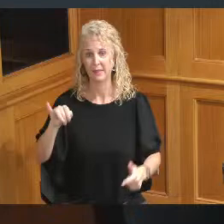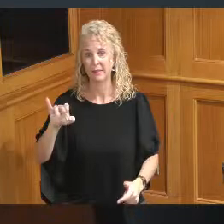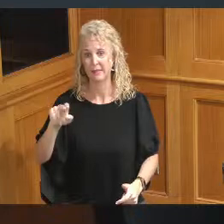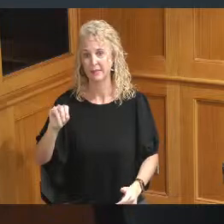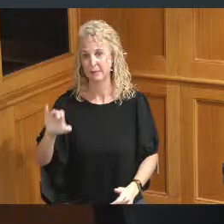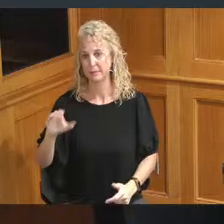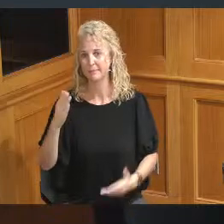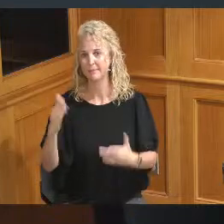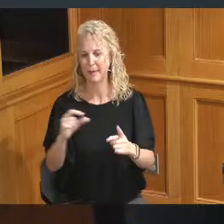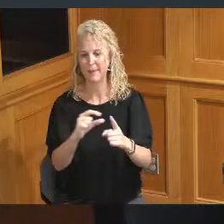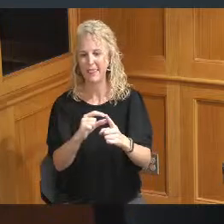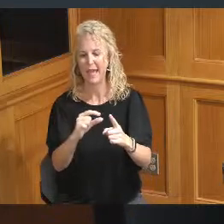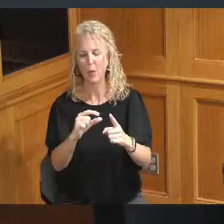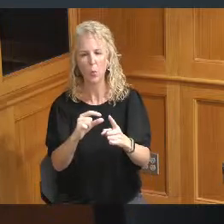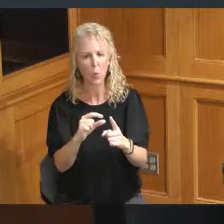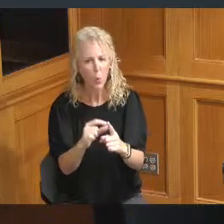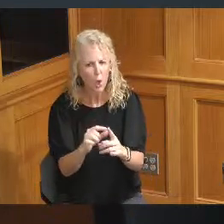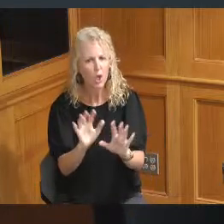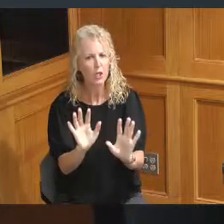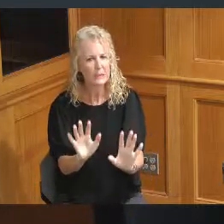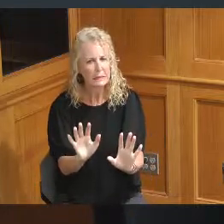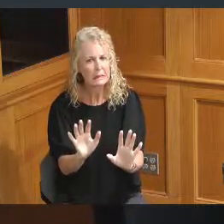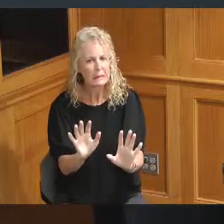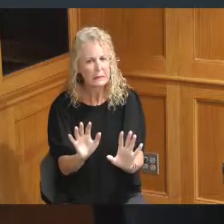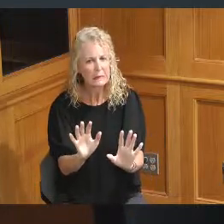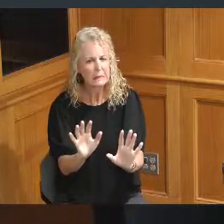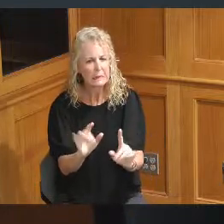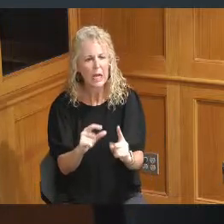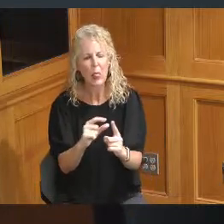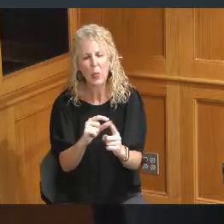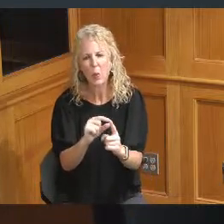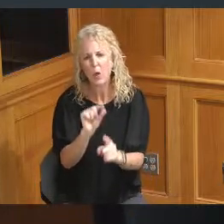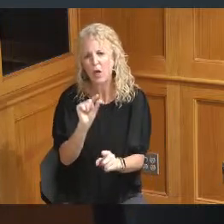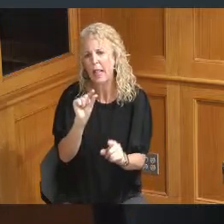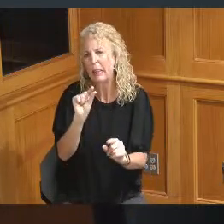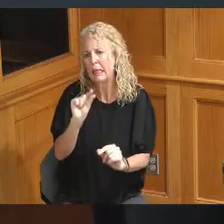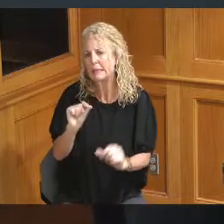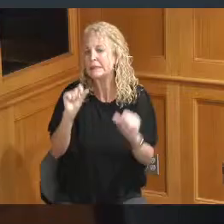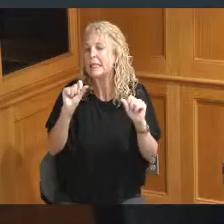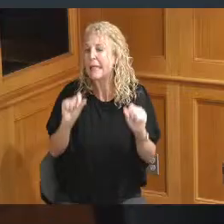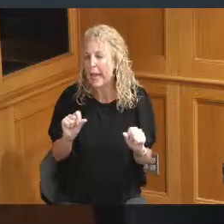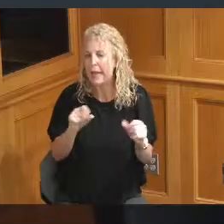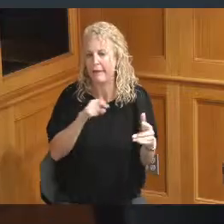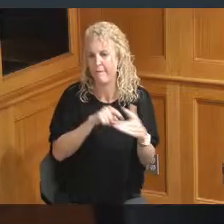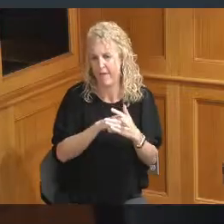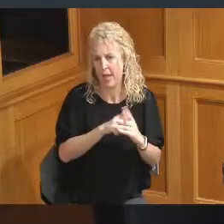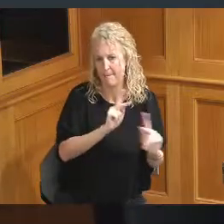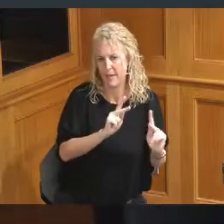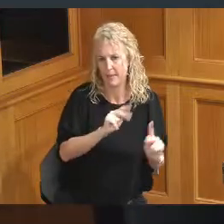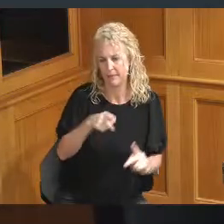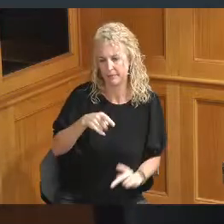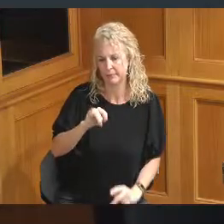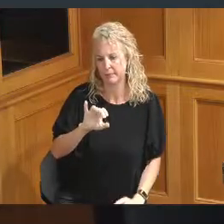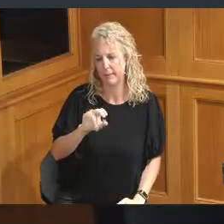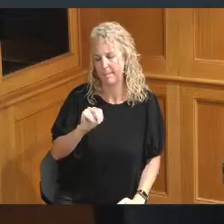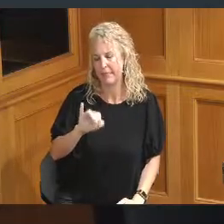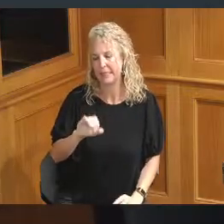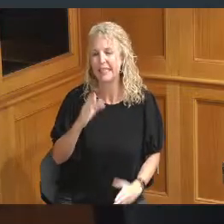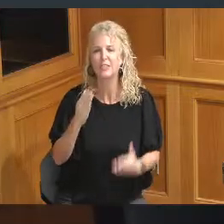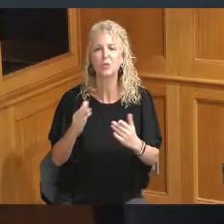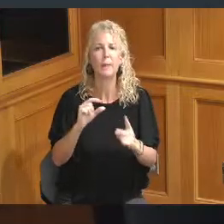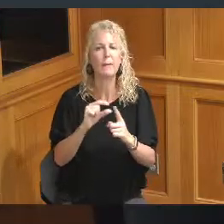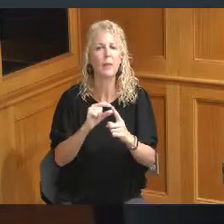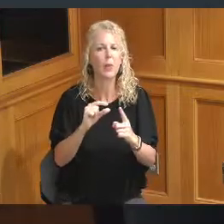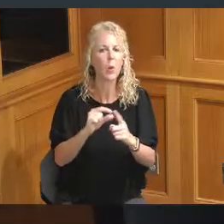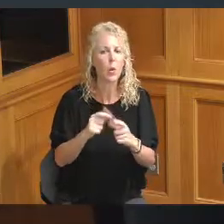might want to look that up historically. It's a little offensive to some cultures to say picnic, so you might just want to